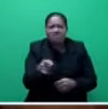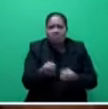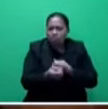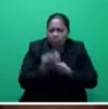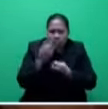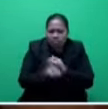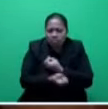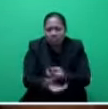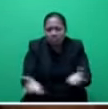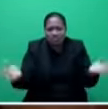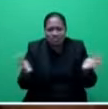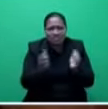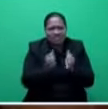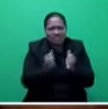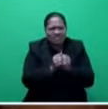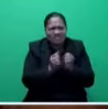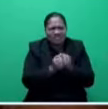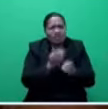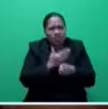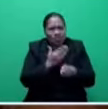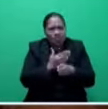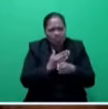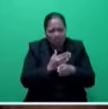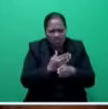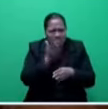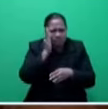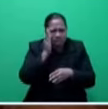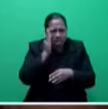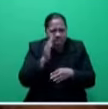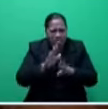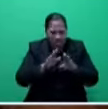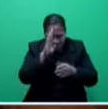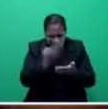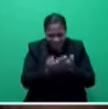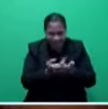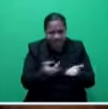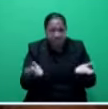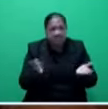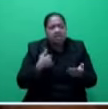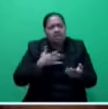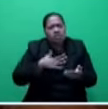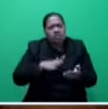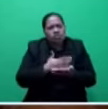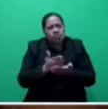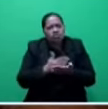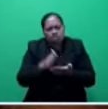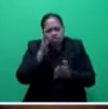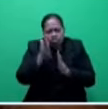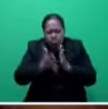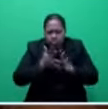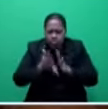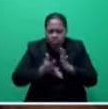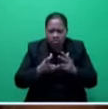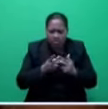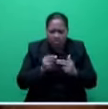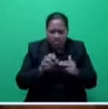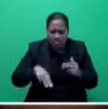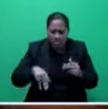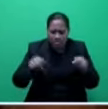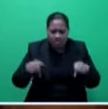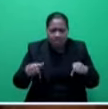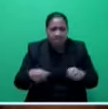of worksheets. Mr. Speaker, if I can also share this story with the members here. One moving story is